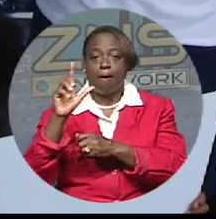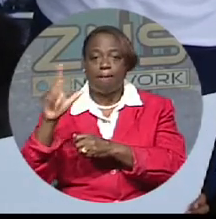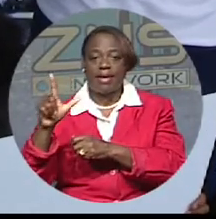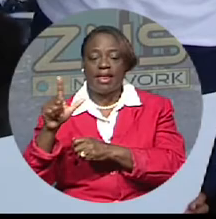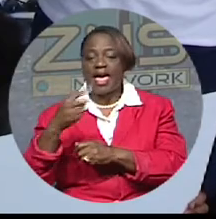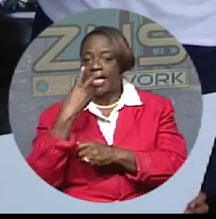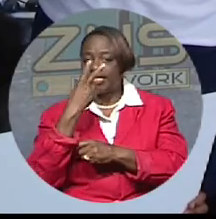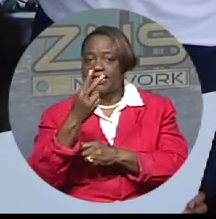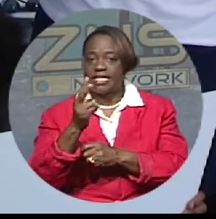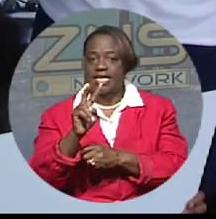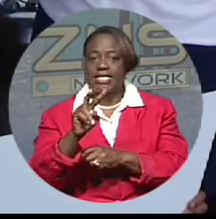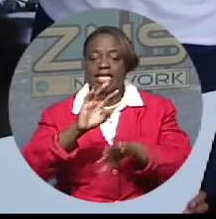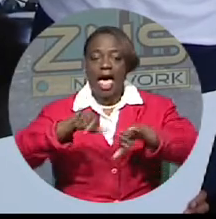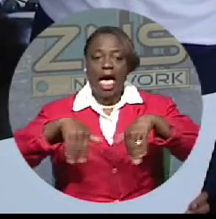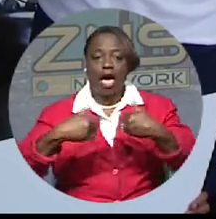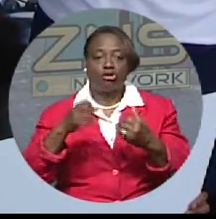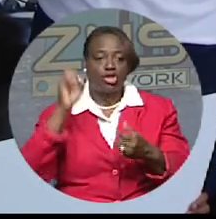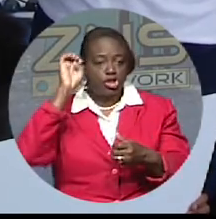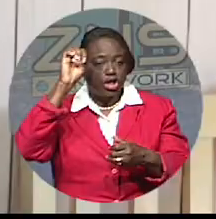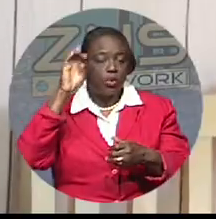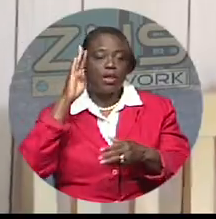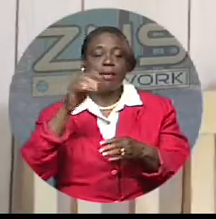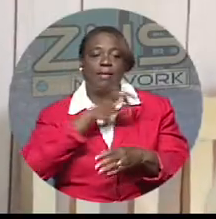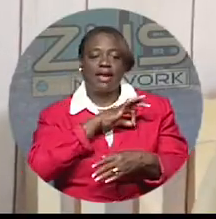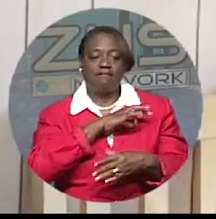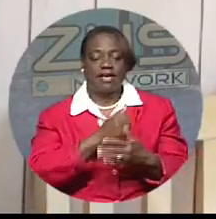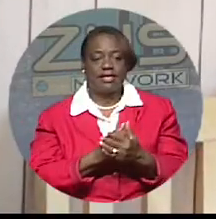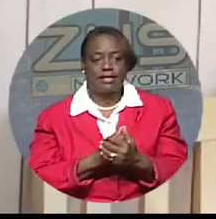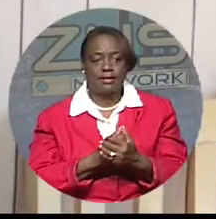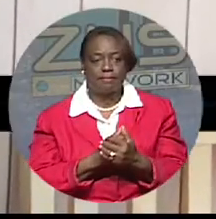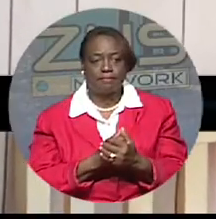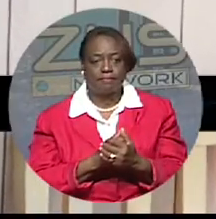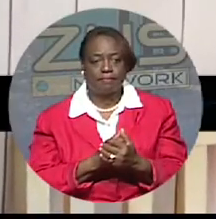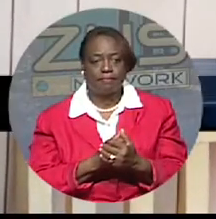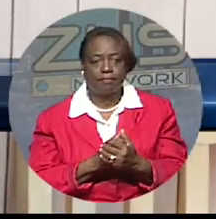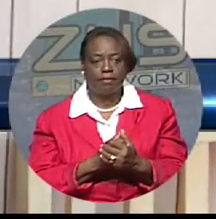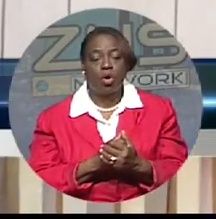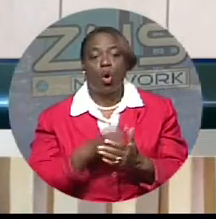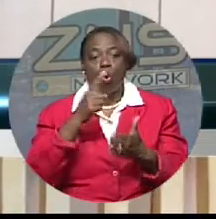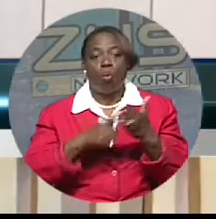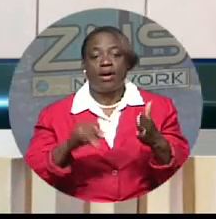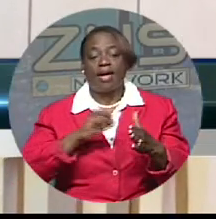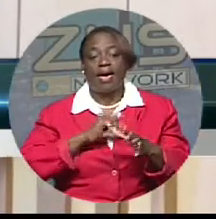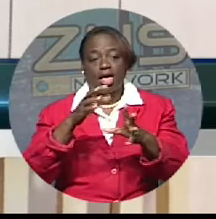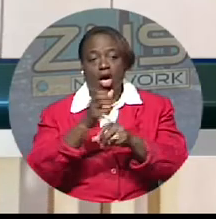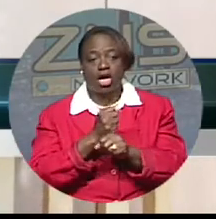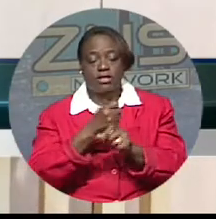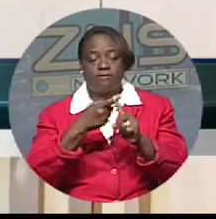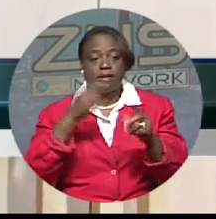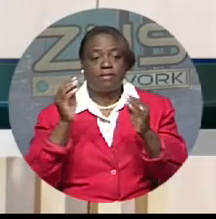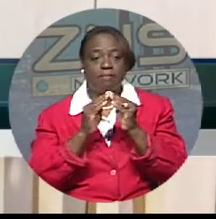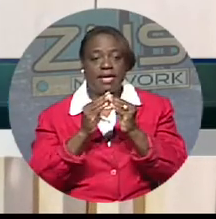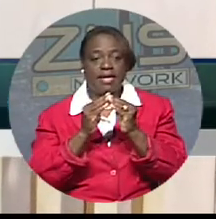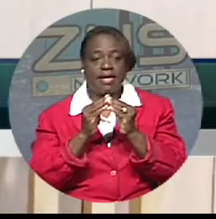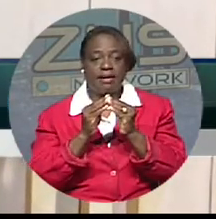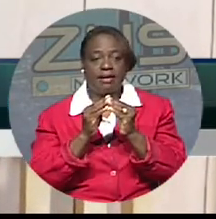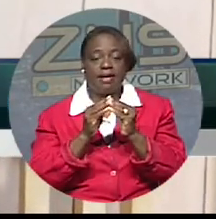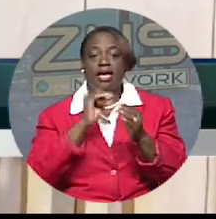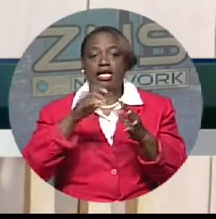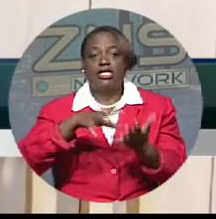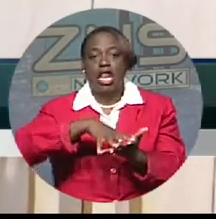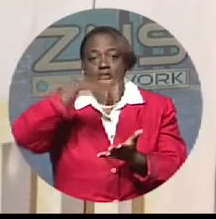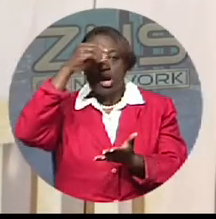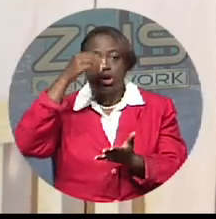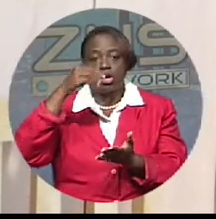will benefit from their passage in the future. The biggest thing I took away from this meeting was the learning about the